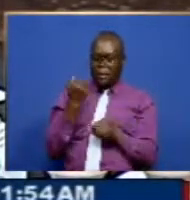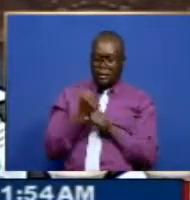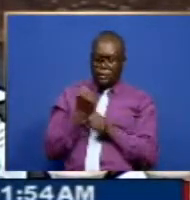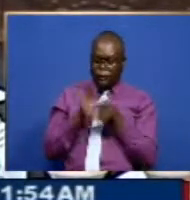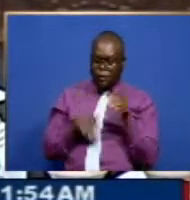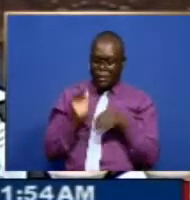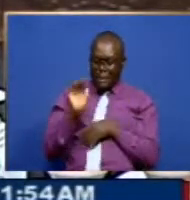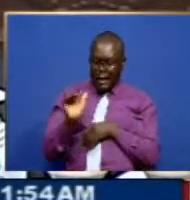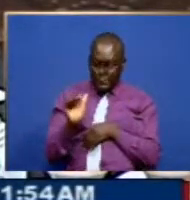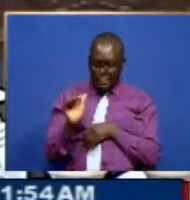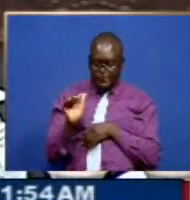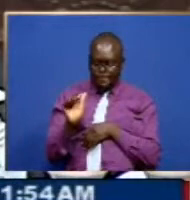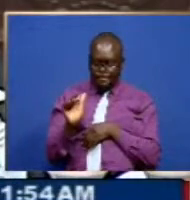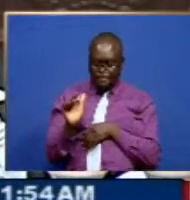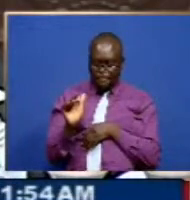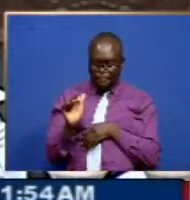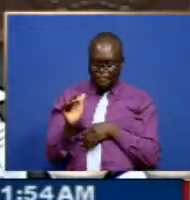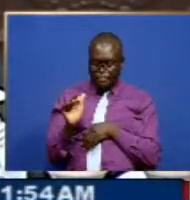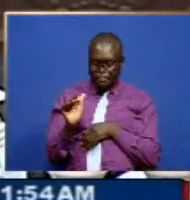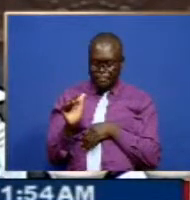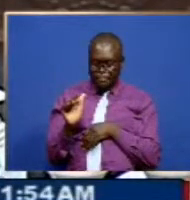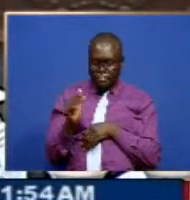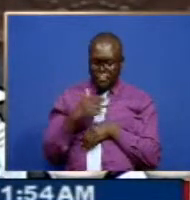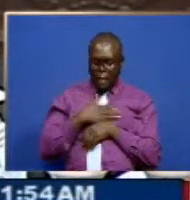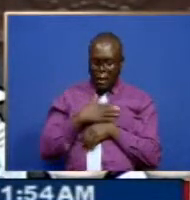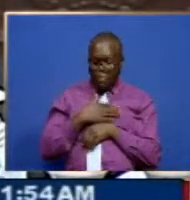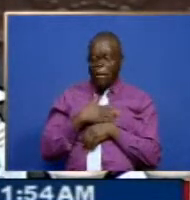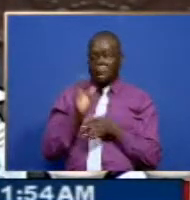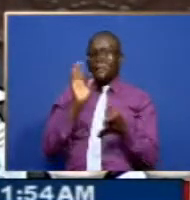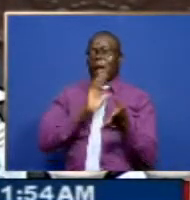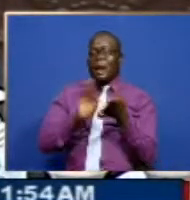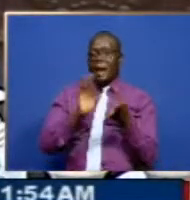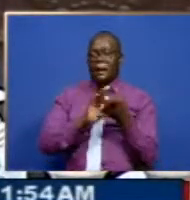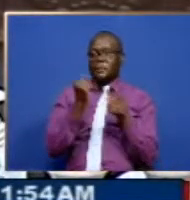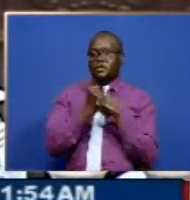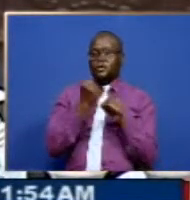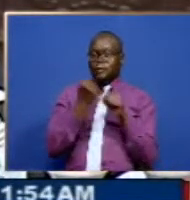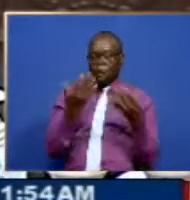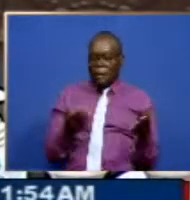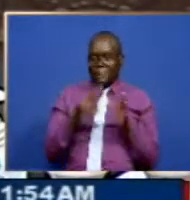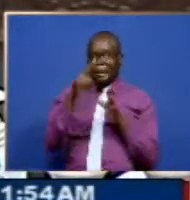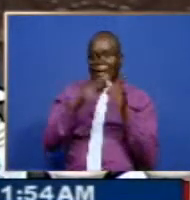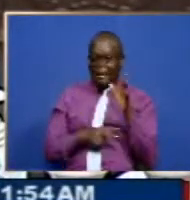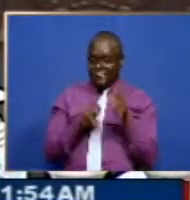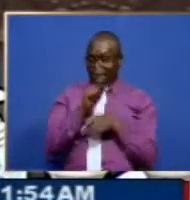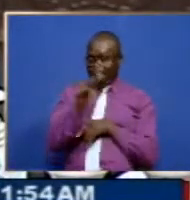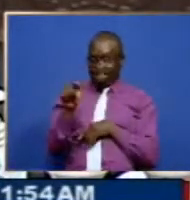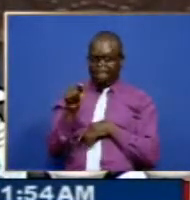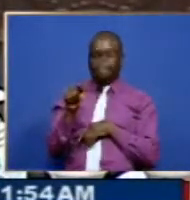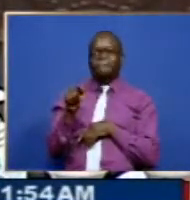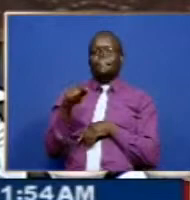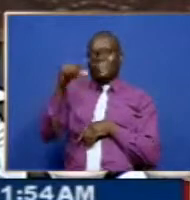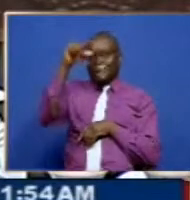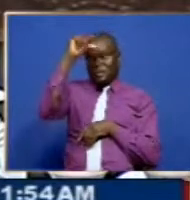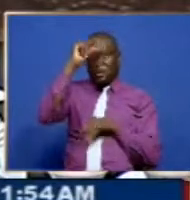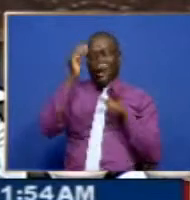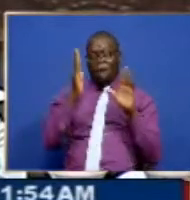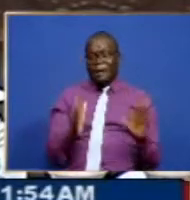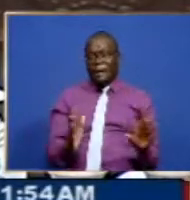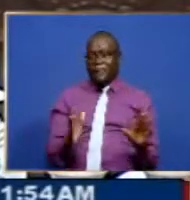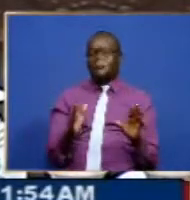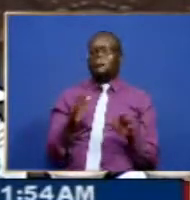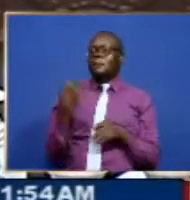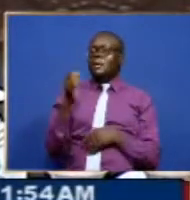call upon our clerk to read the charges to the Governor,